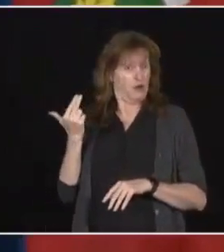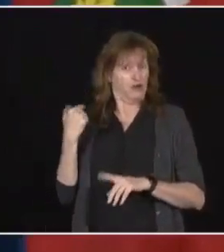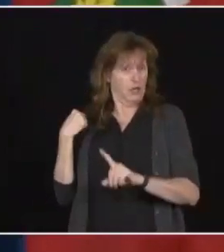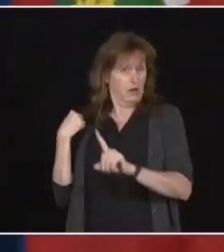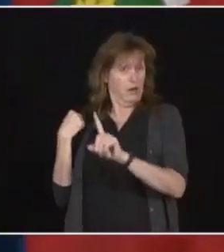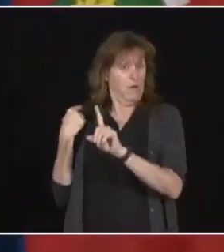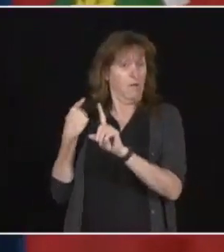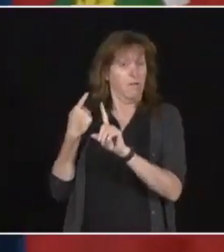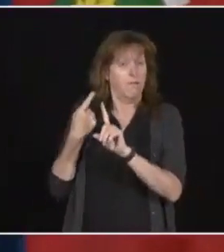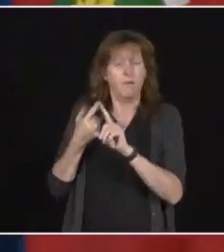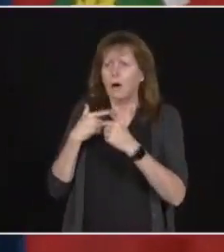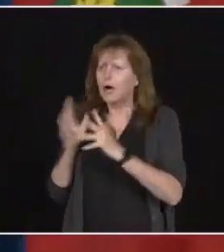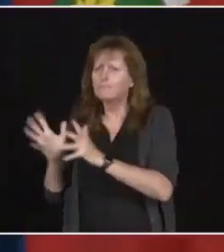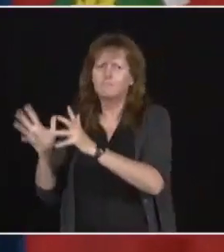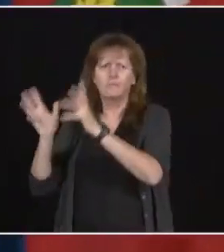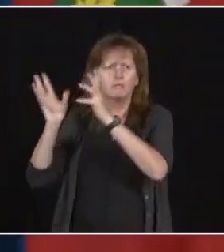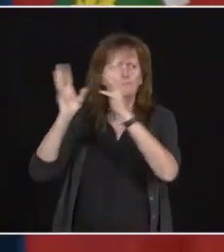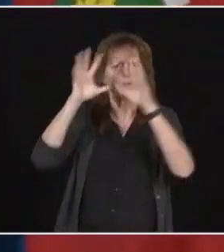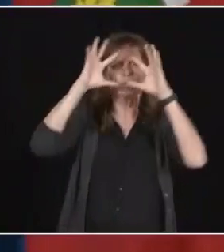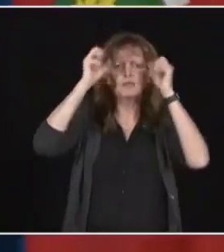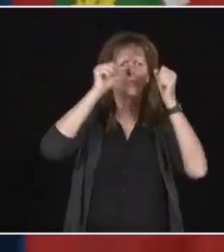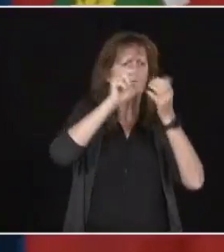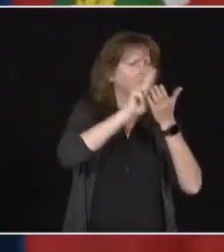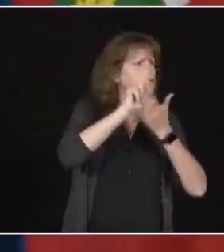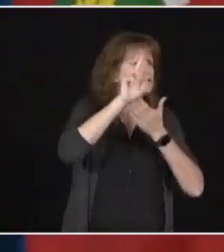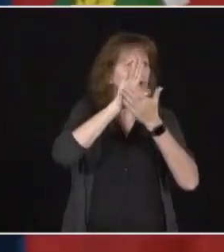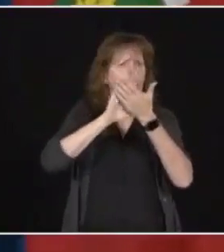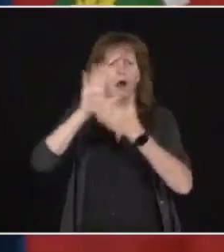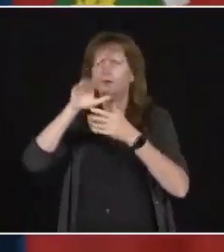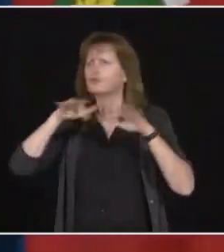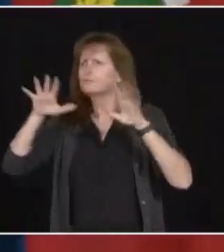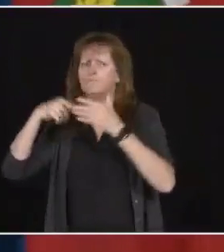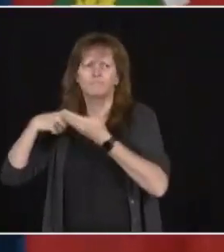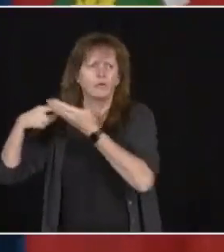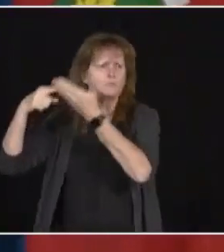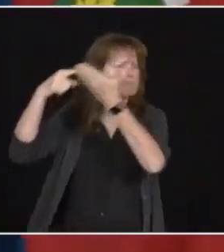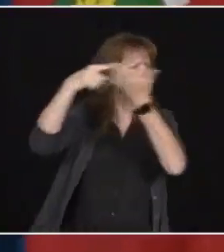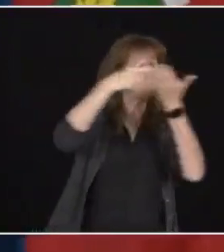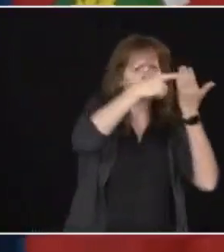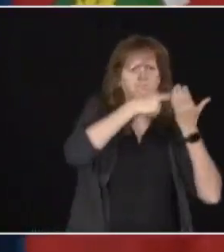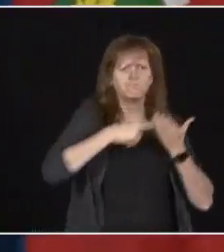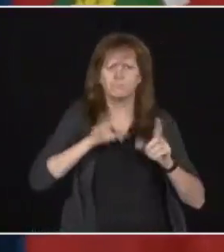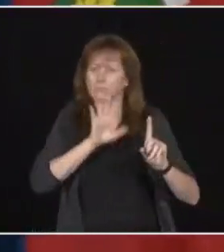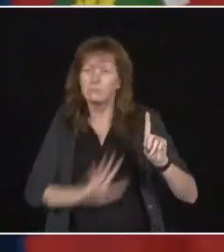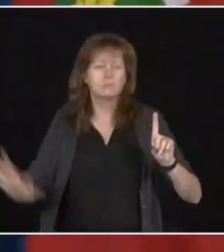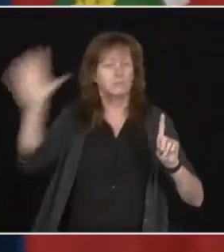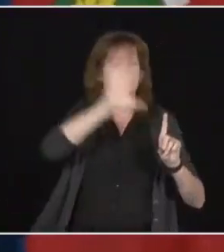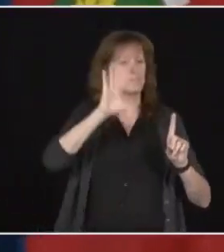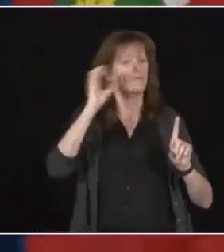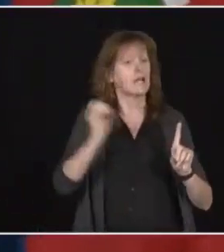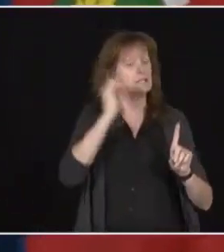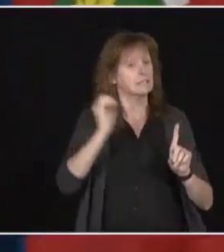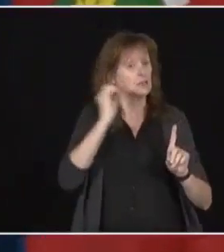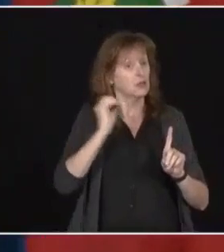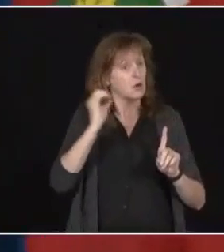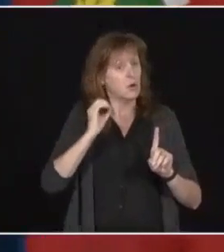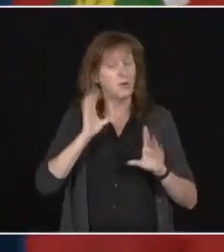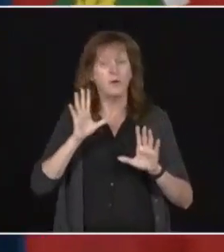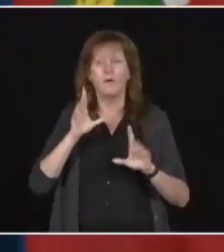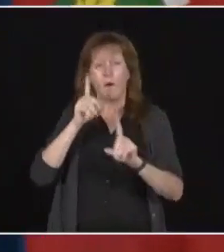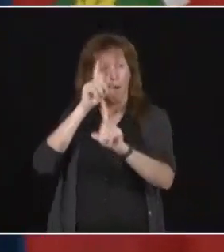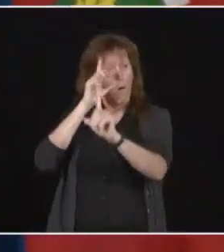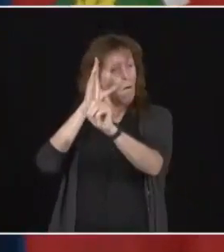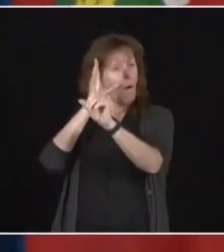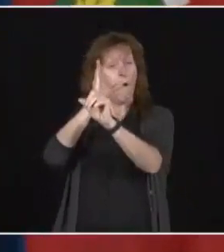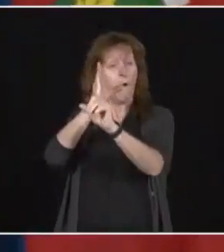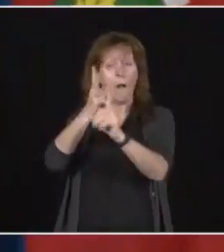of colleges and universities across this province, and we have had one principal goal in mind,